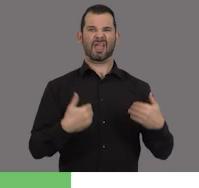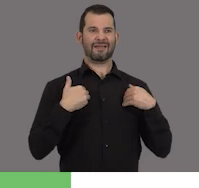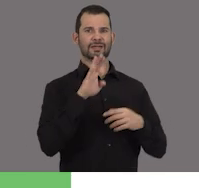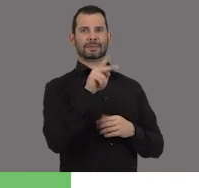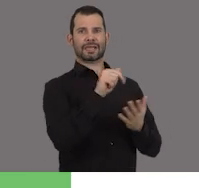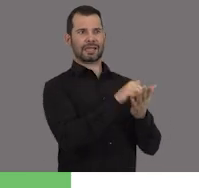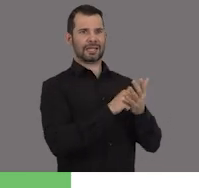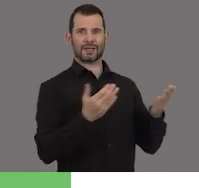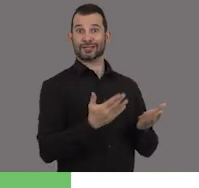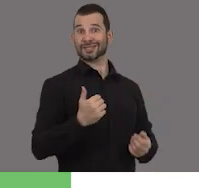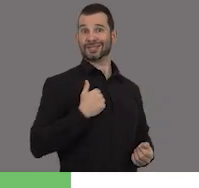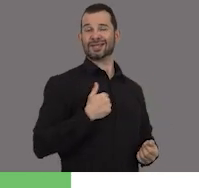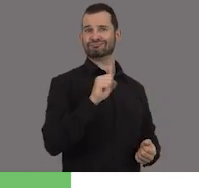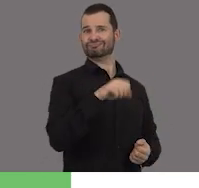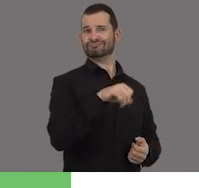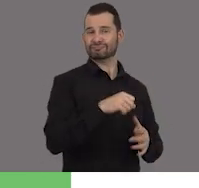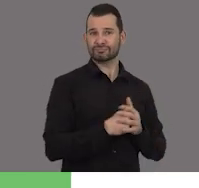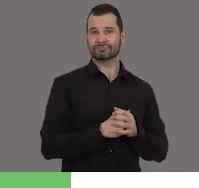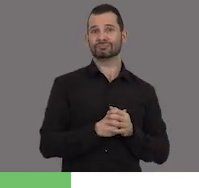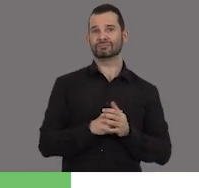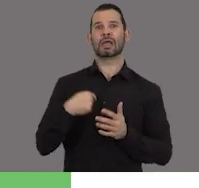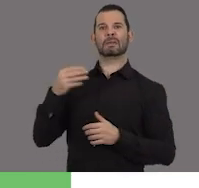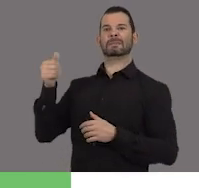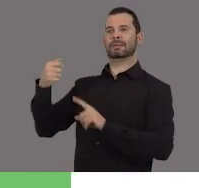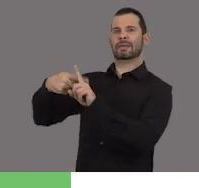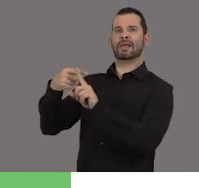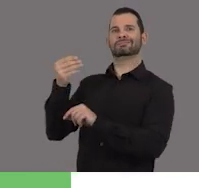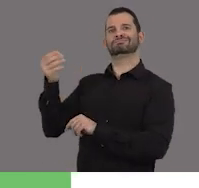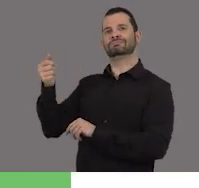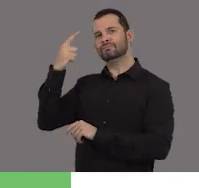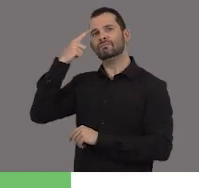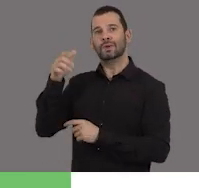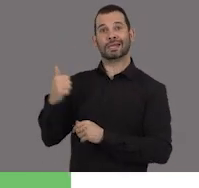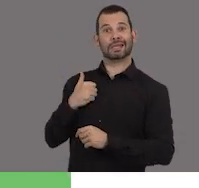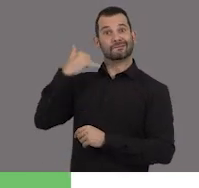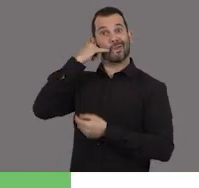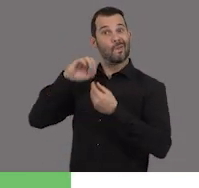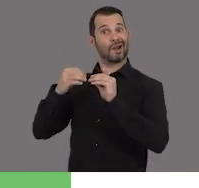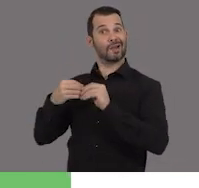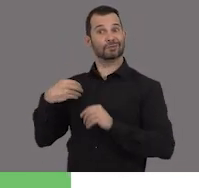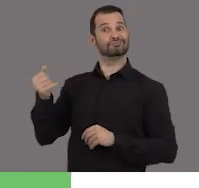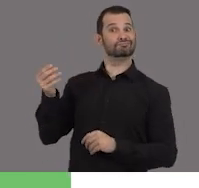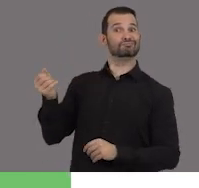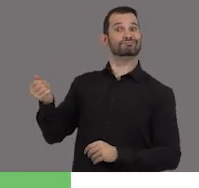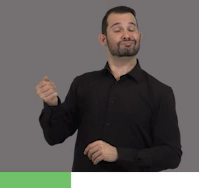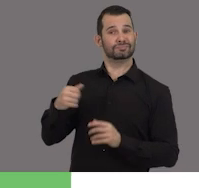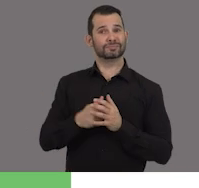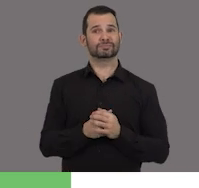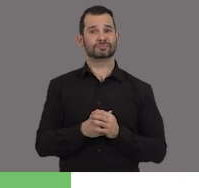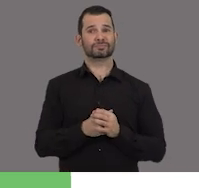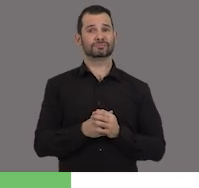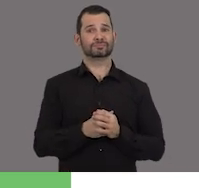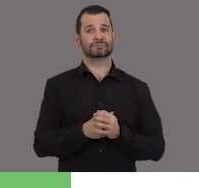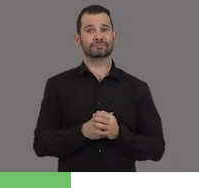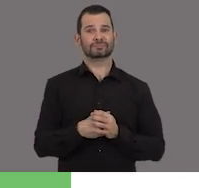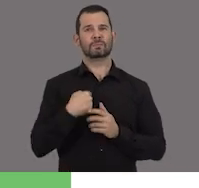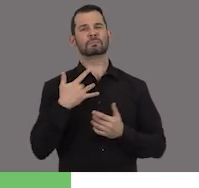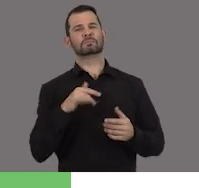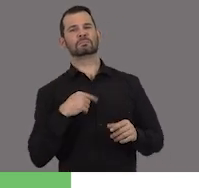I have a bank account in Canada. I pay a monthly fee for a Canadian phone